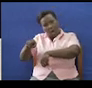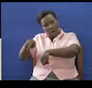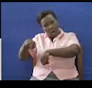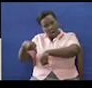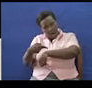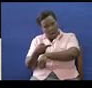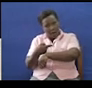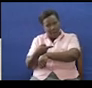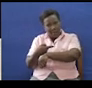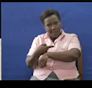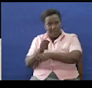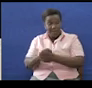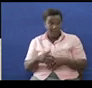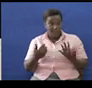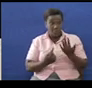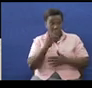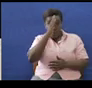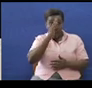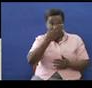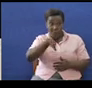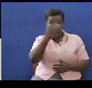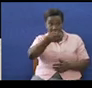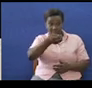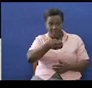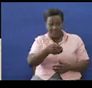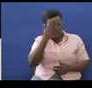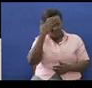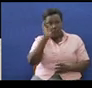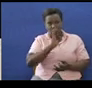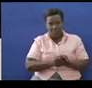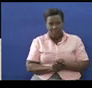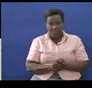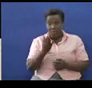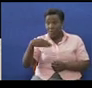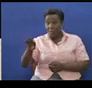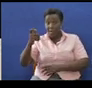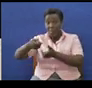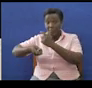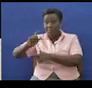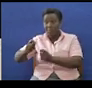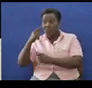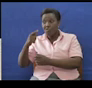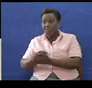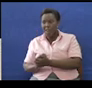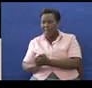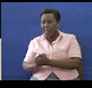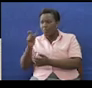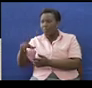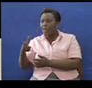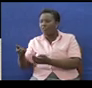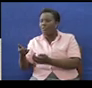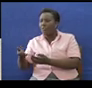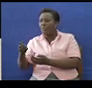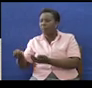stay there for quite a long time waiting for water to get filled. If you have ever there, I would have told you that if you go to the well